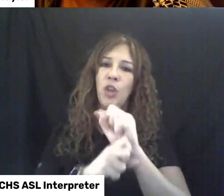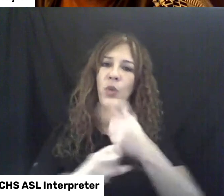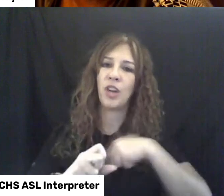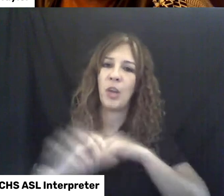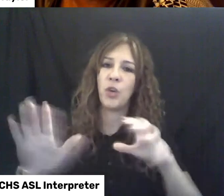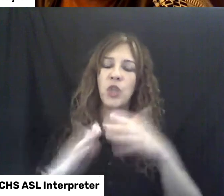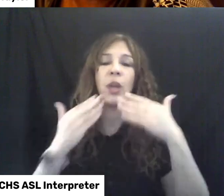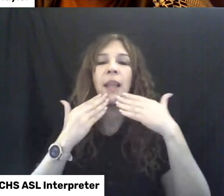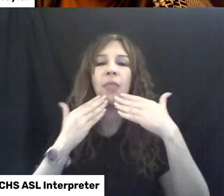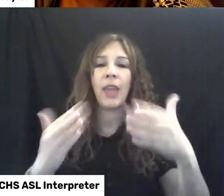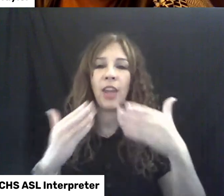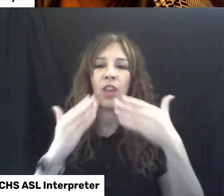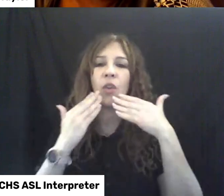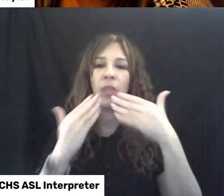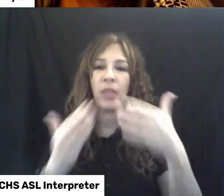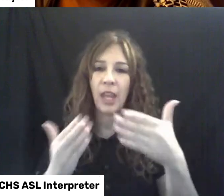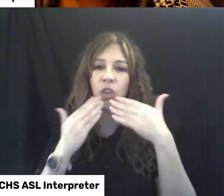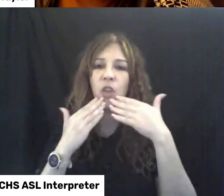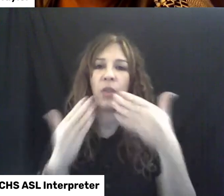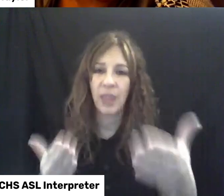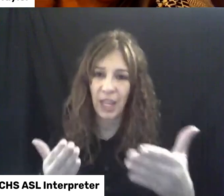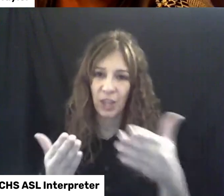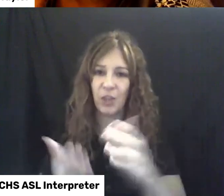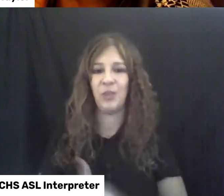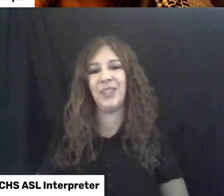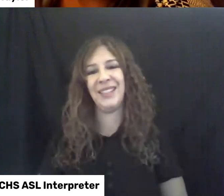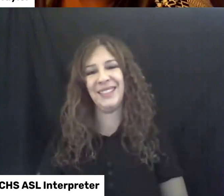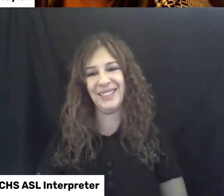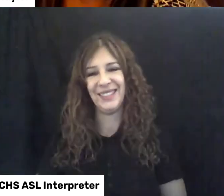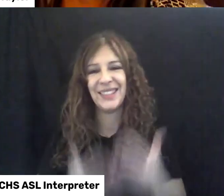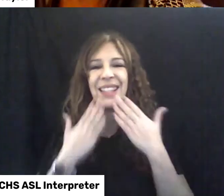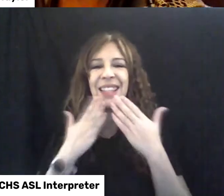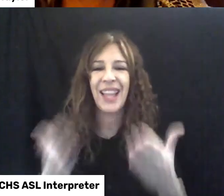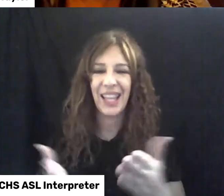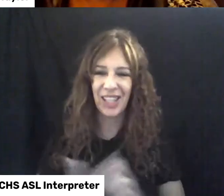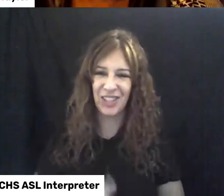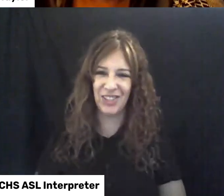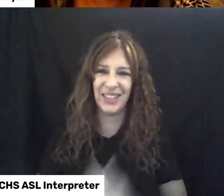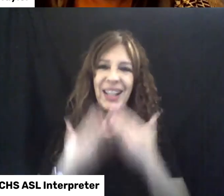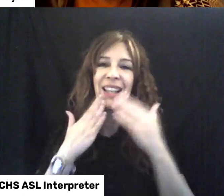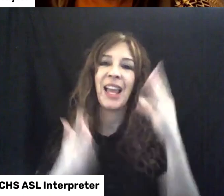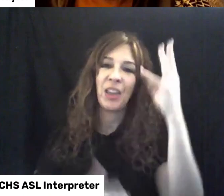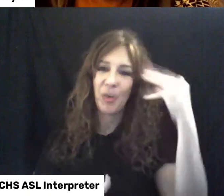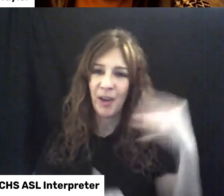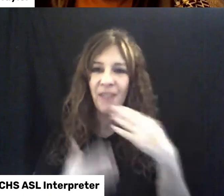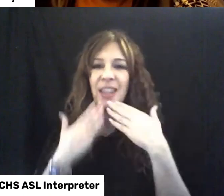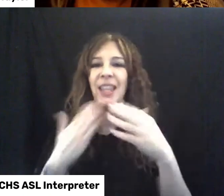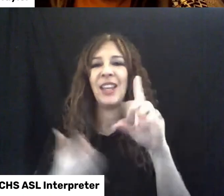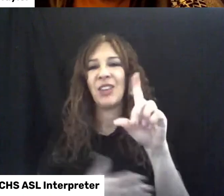Mandy. Thank Thanks, you. Angela. Thanks, Thanks, Shameen, Mama. Mandy. Thanks, Desiree. Thanks, Alex. Thank you.